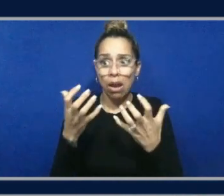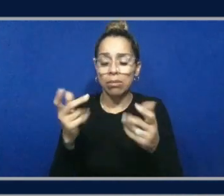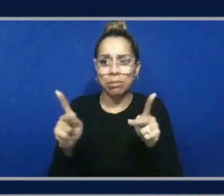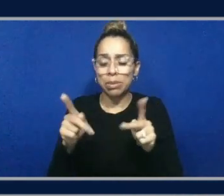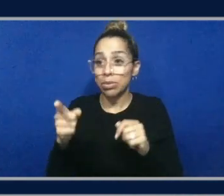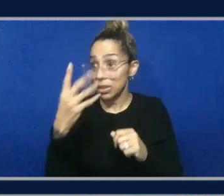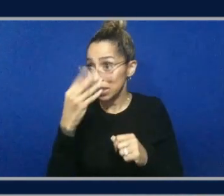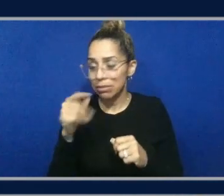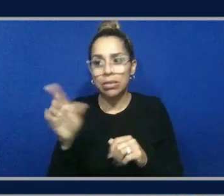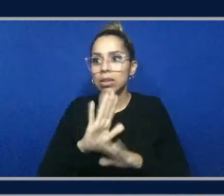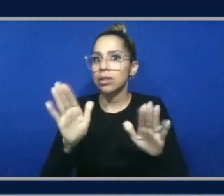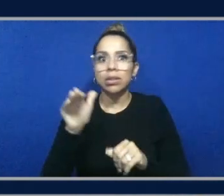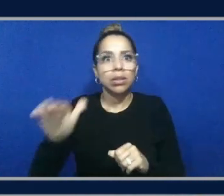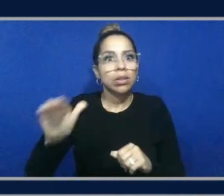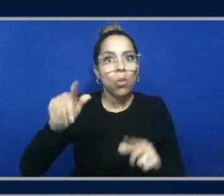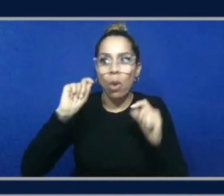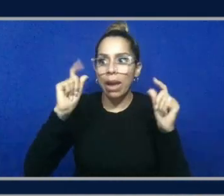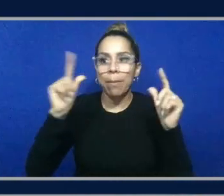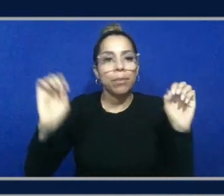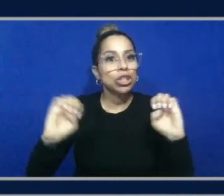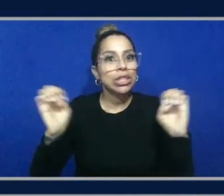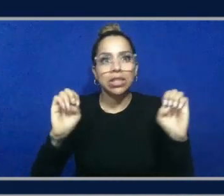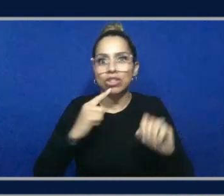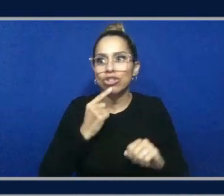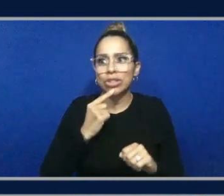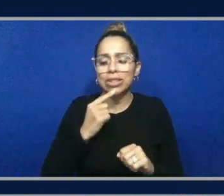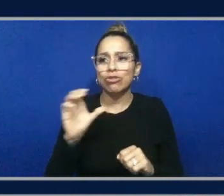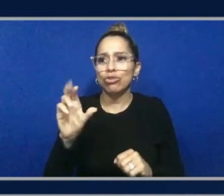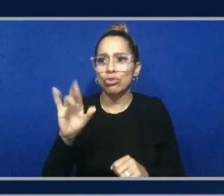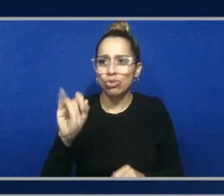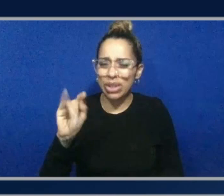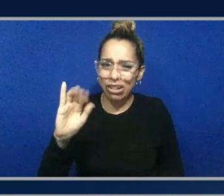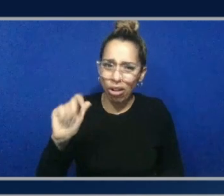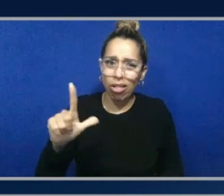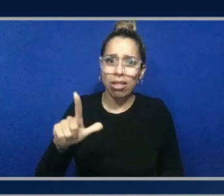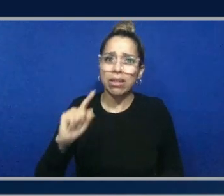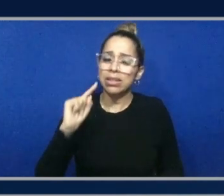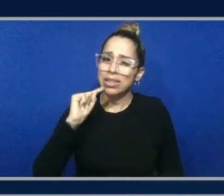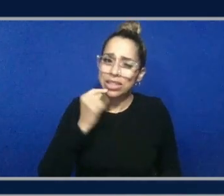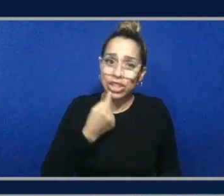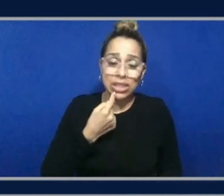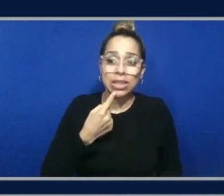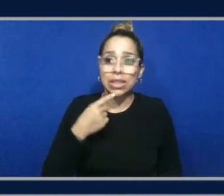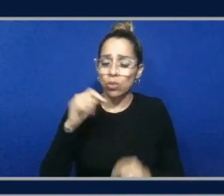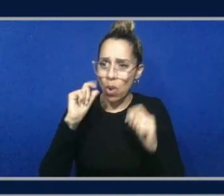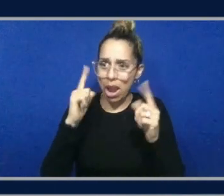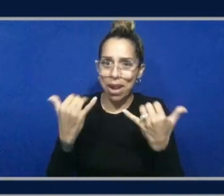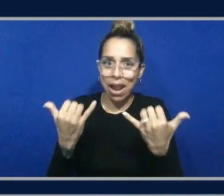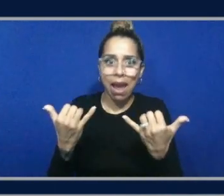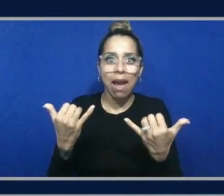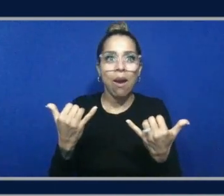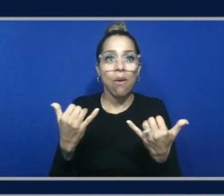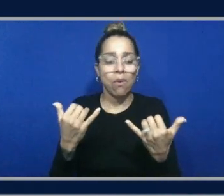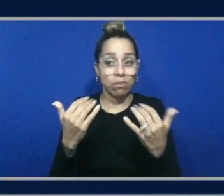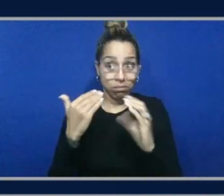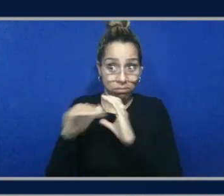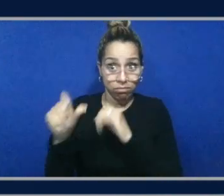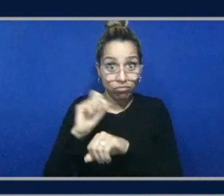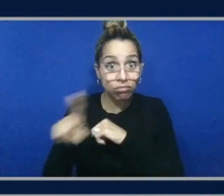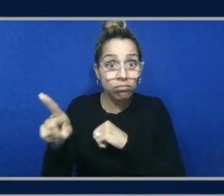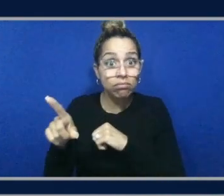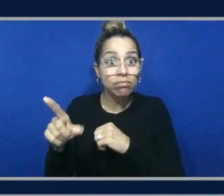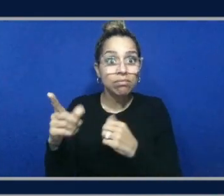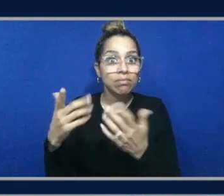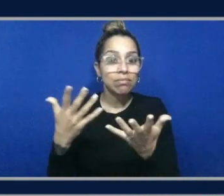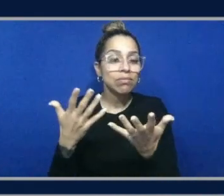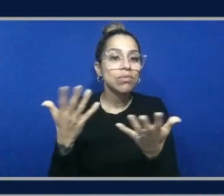recommendation. It's really important. Like people don't necessarily, who are not in the security side full time, don't necessarily know. But this is a real problem